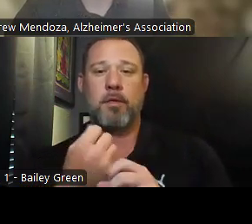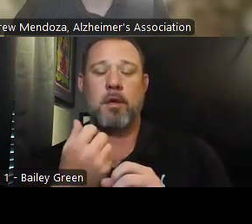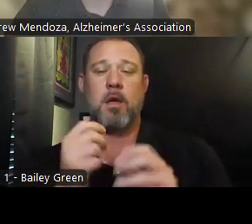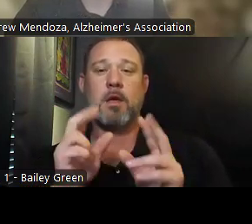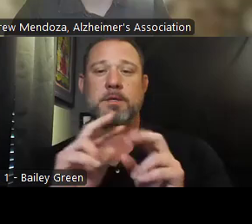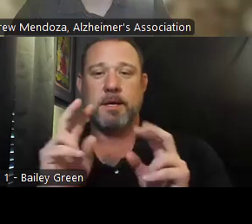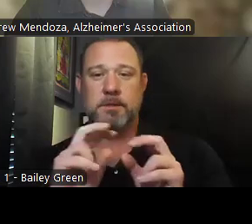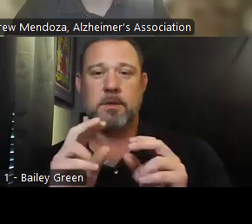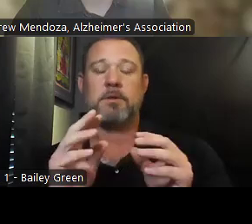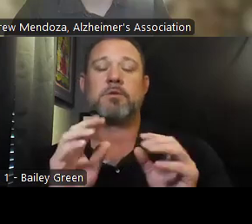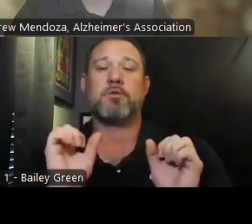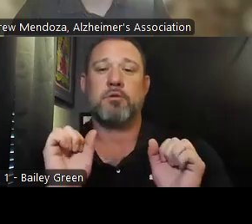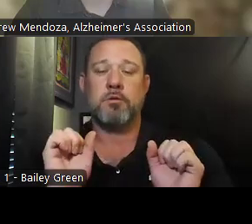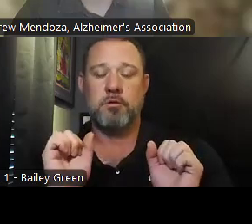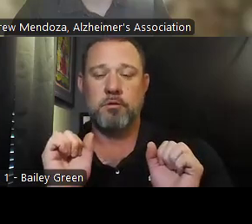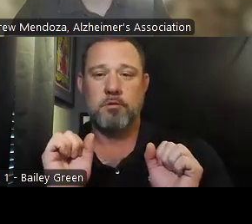to then be able to